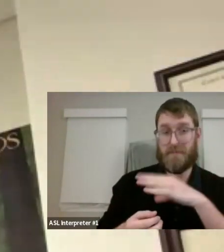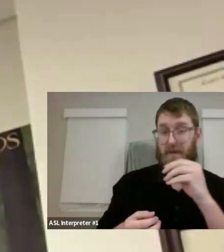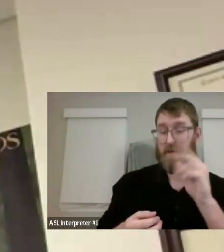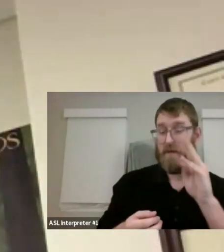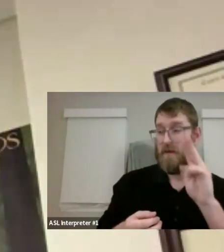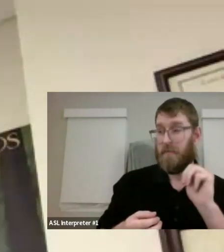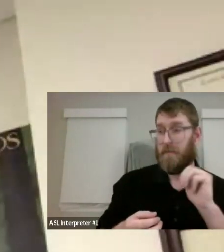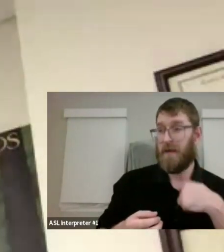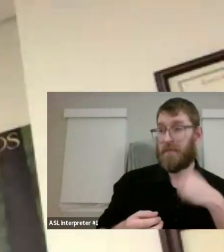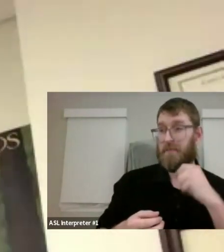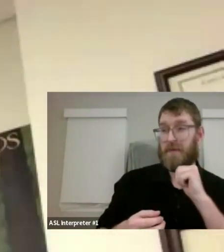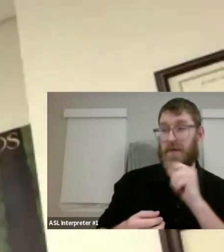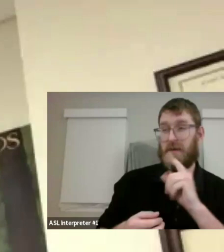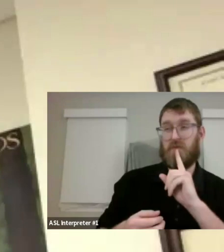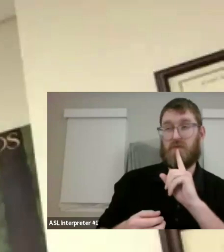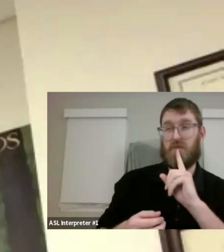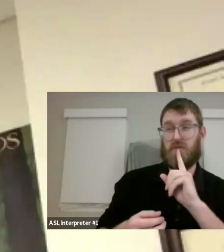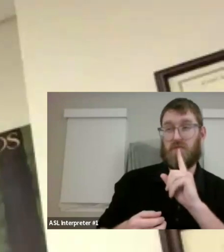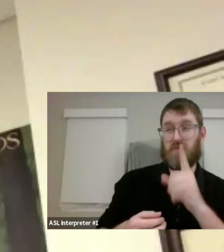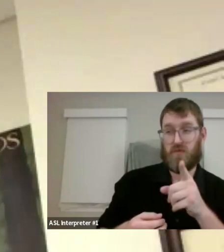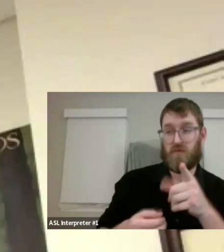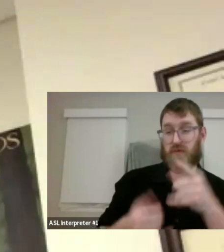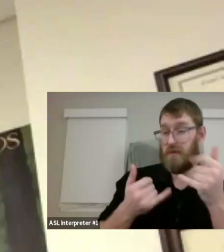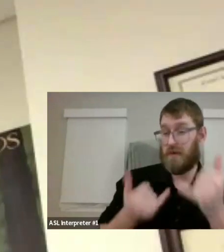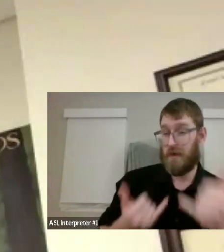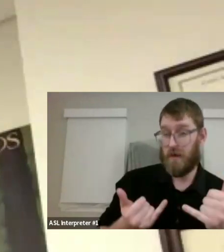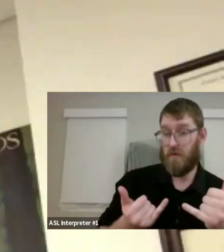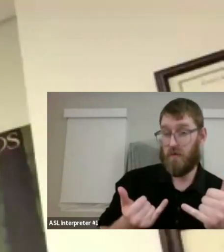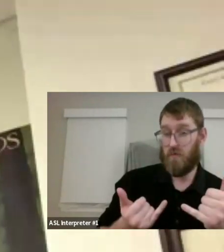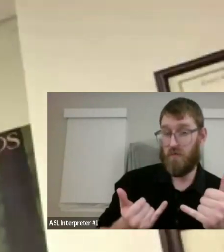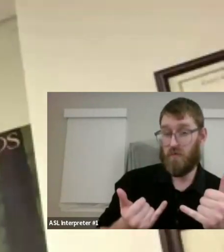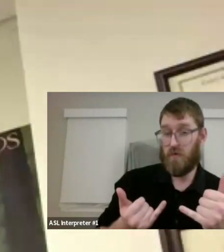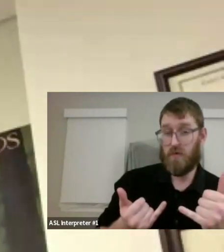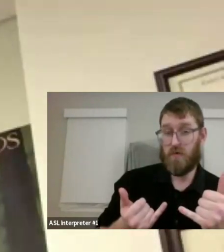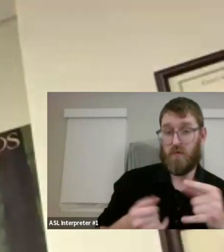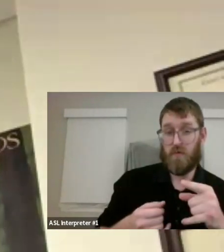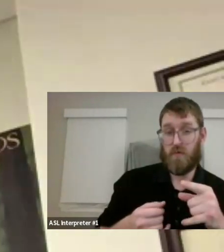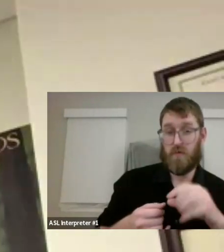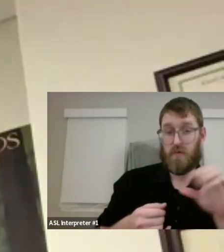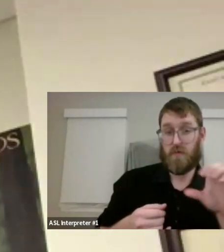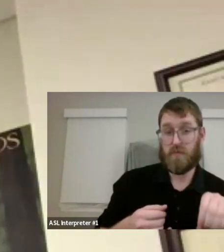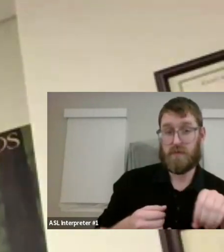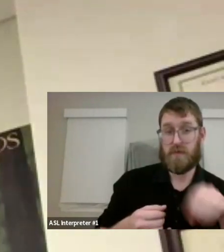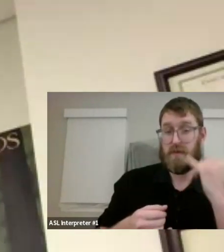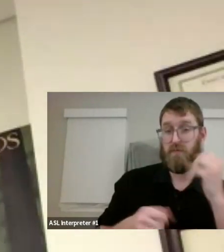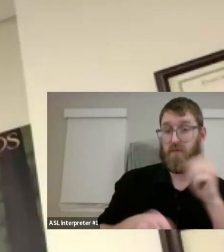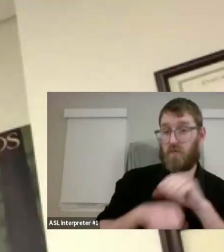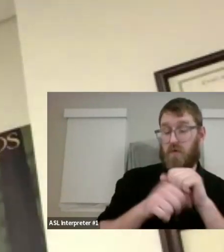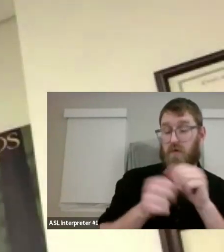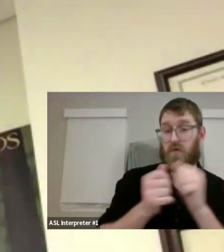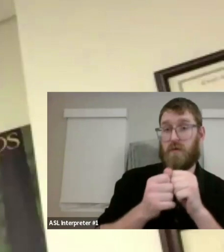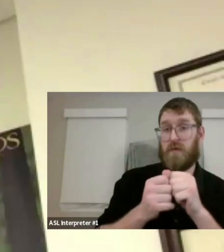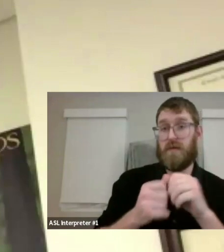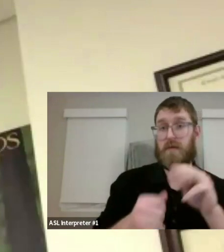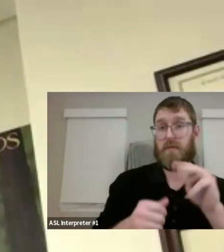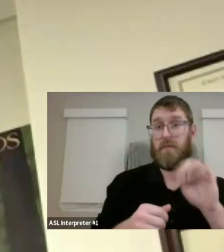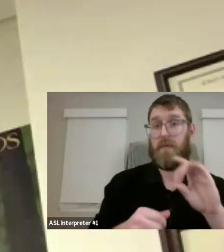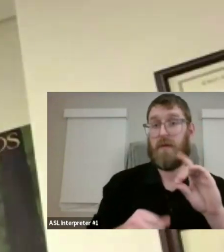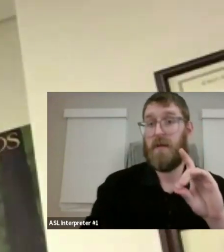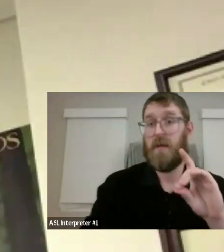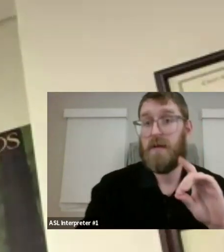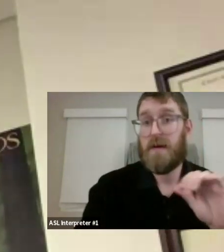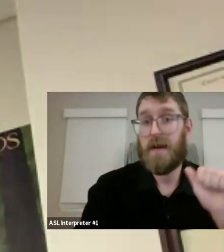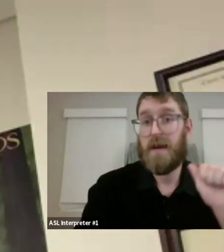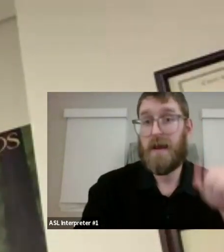I am not certain as of right now, but I'm fairly sure that if you're going to be working with Maryland ABLE, I think that they will